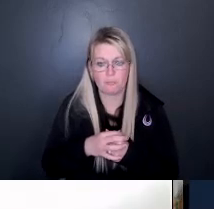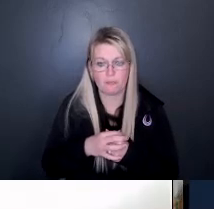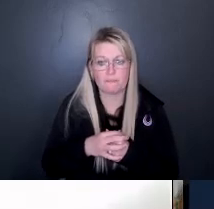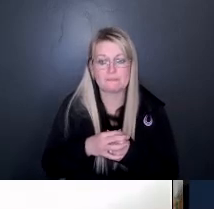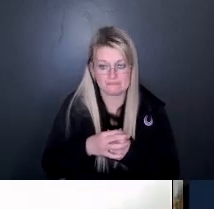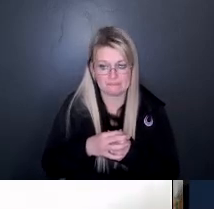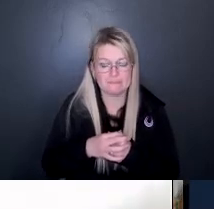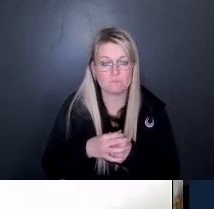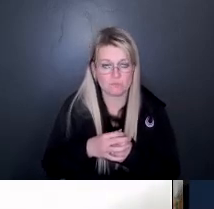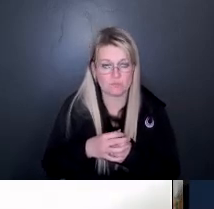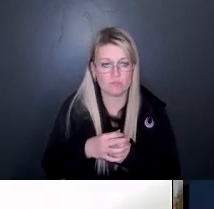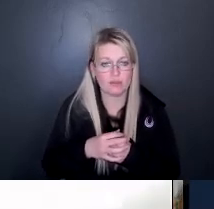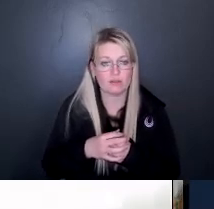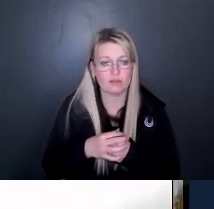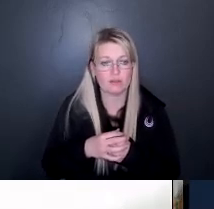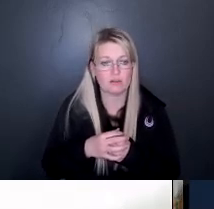diversity of